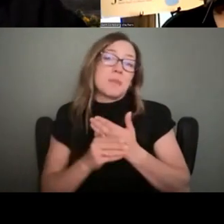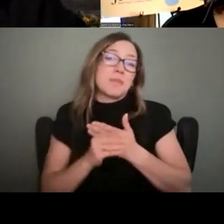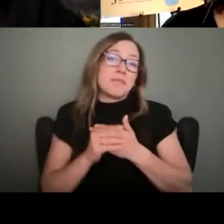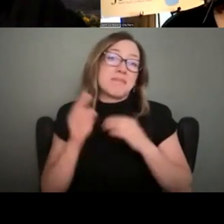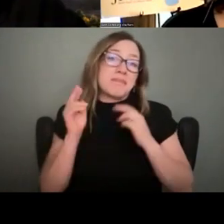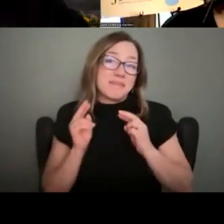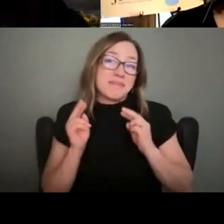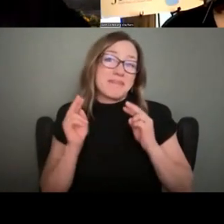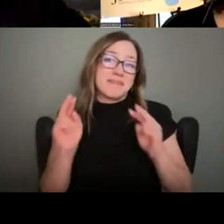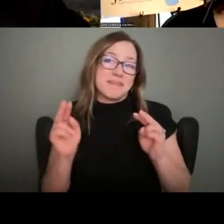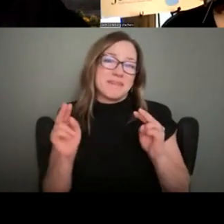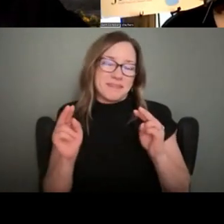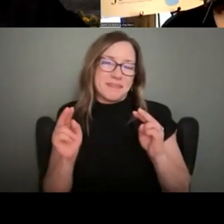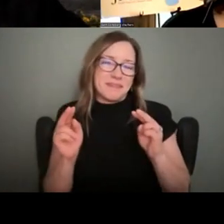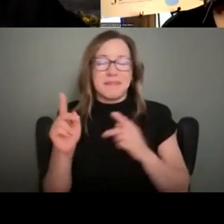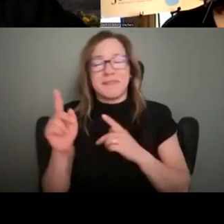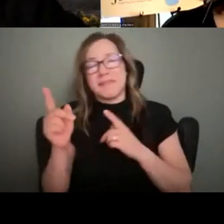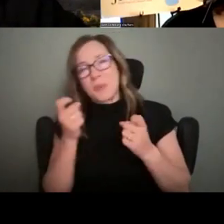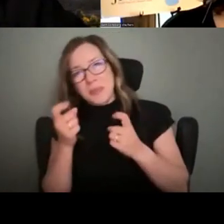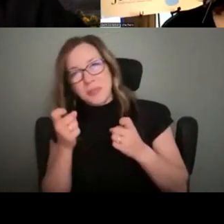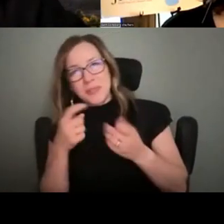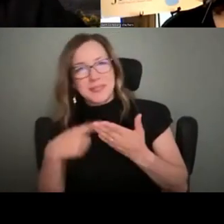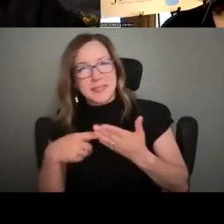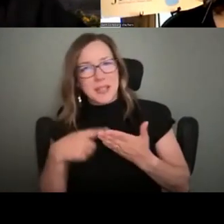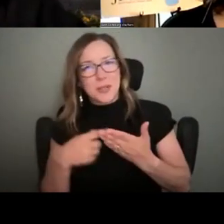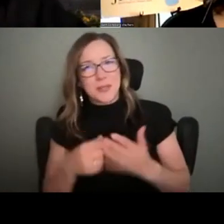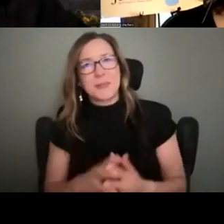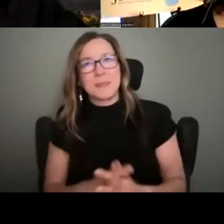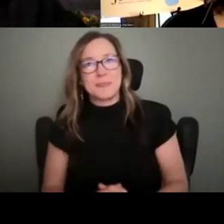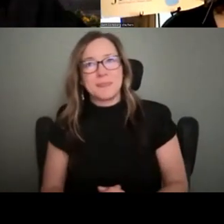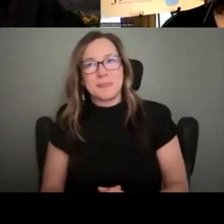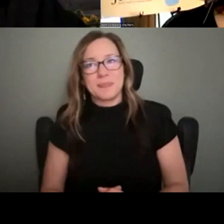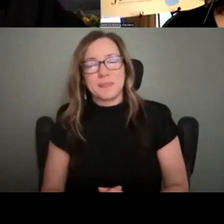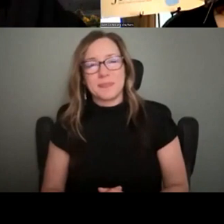forward to questions and discussion.